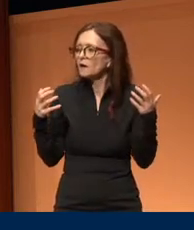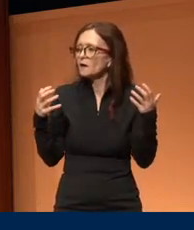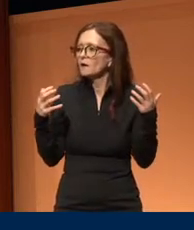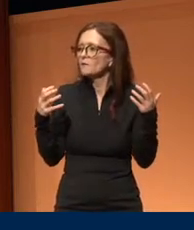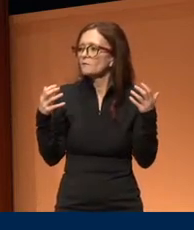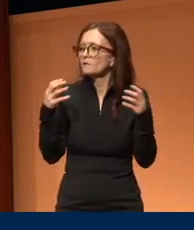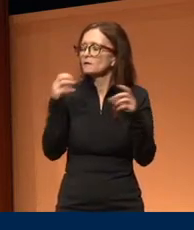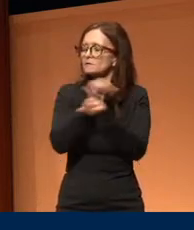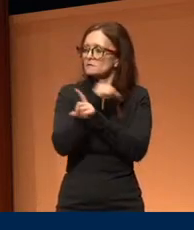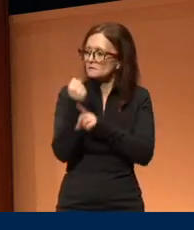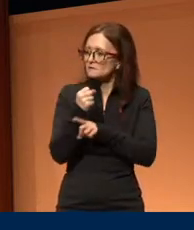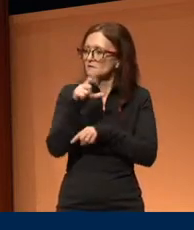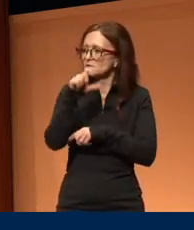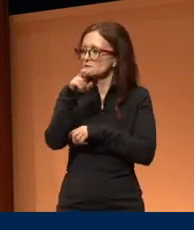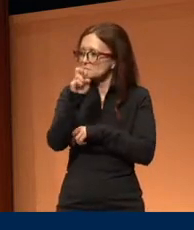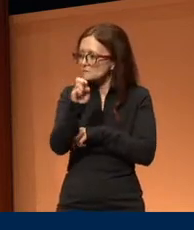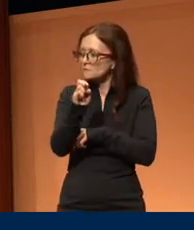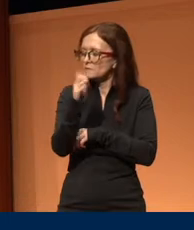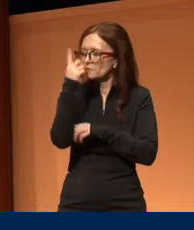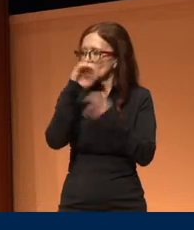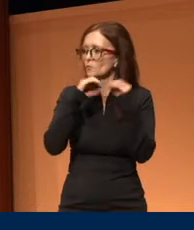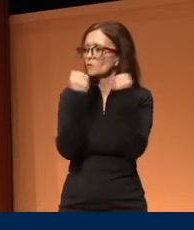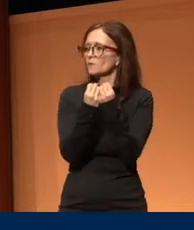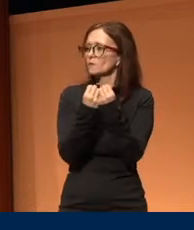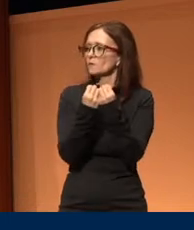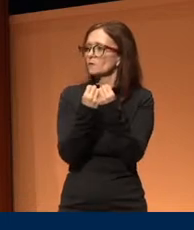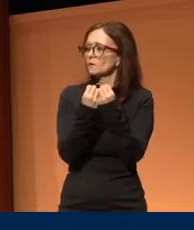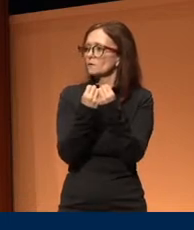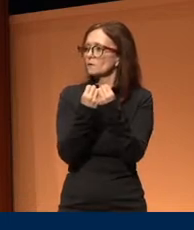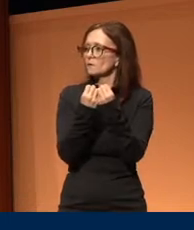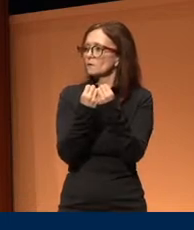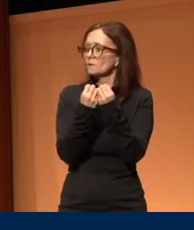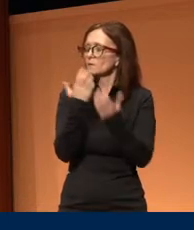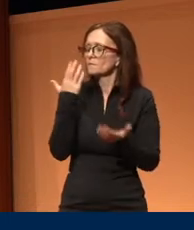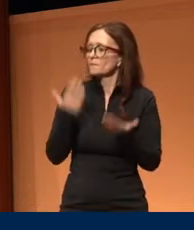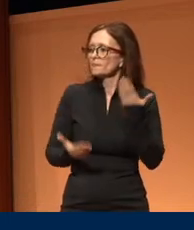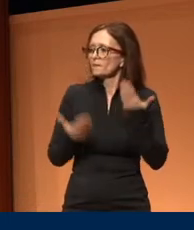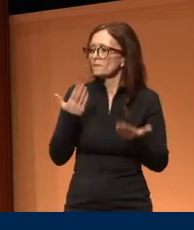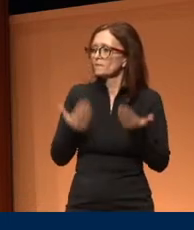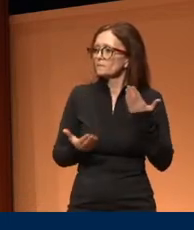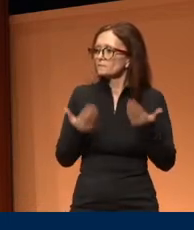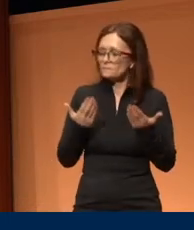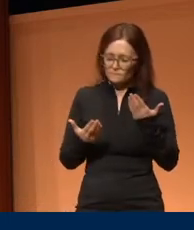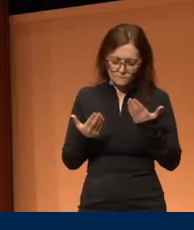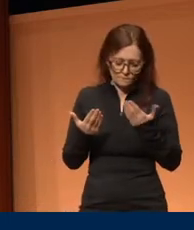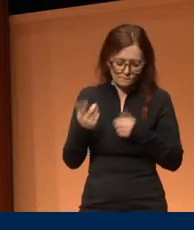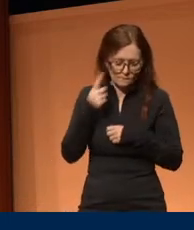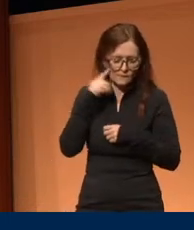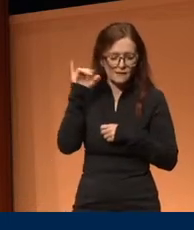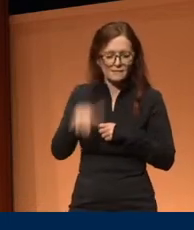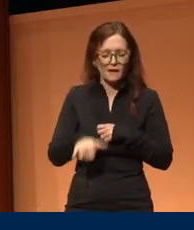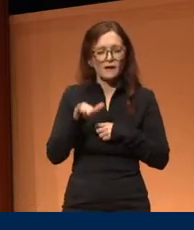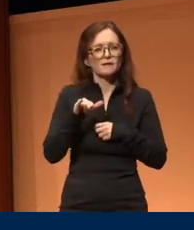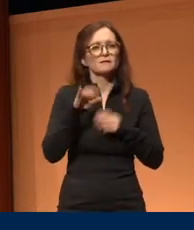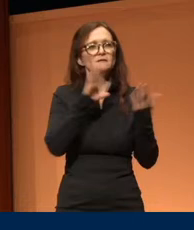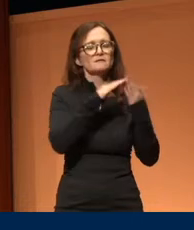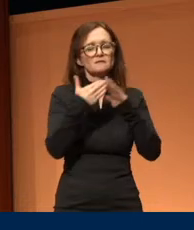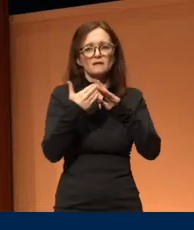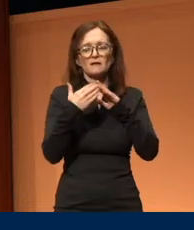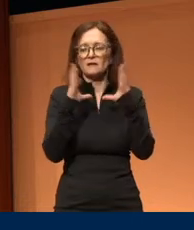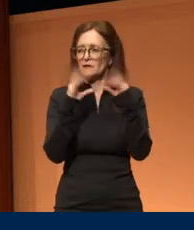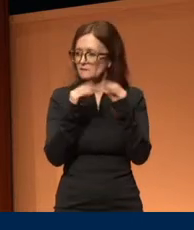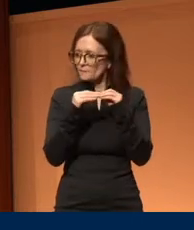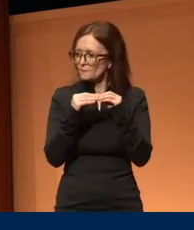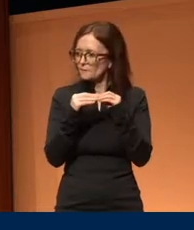of love among organizations? Perhaps your cases of city assembly